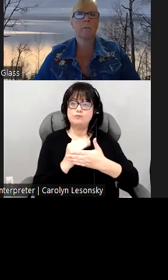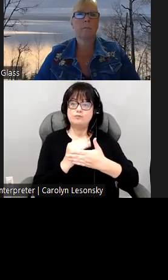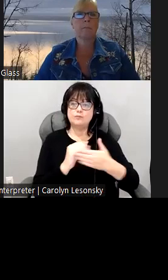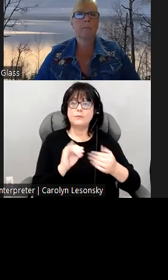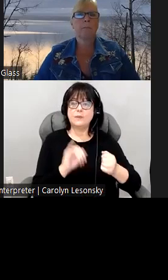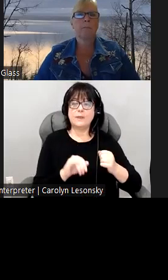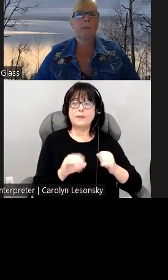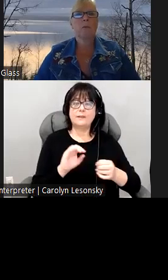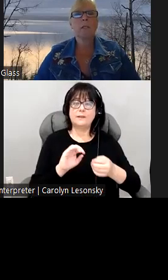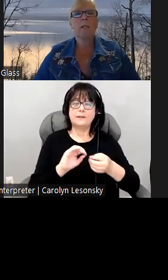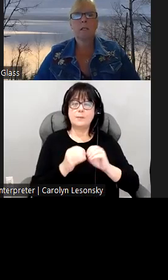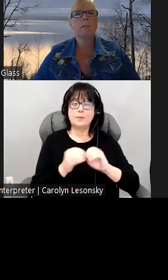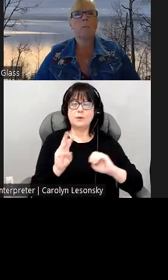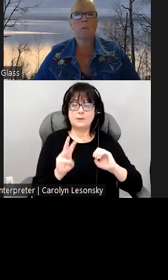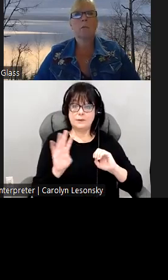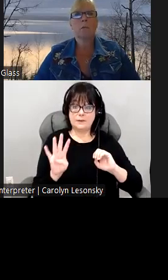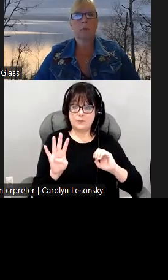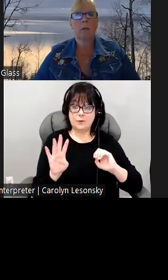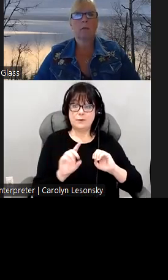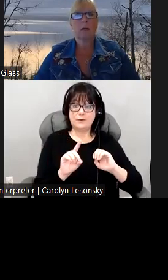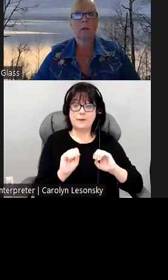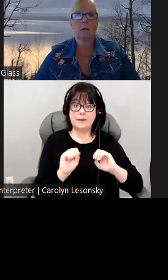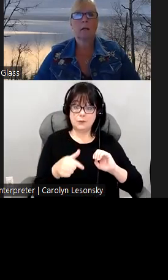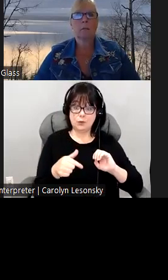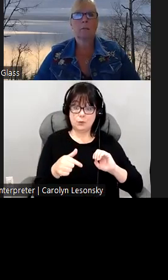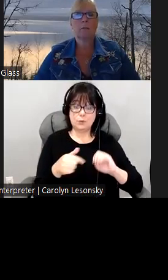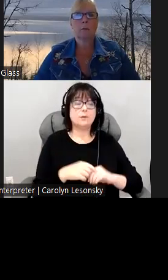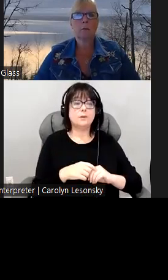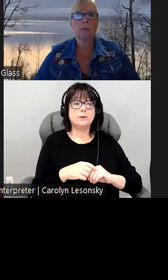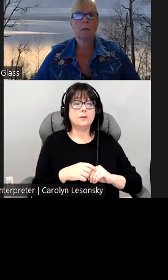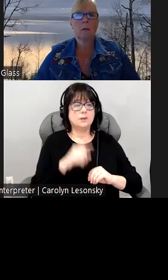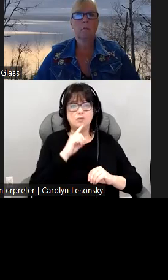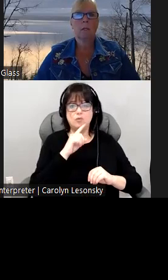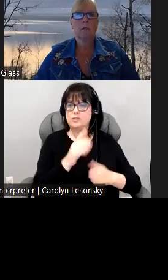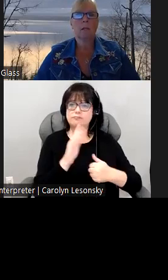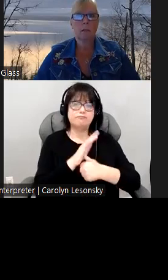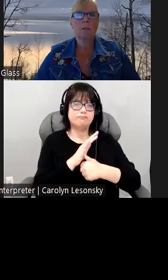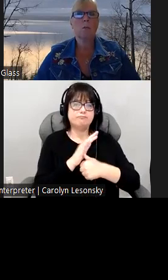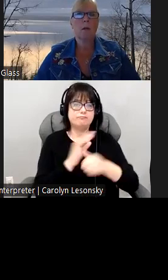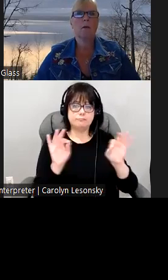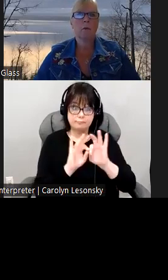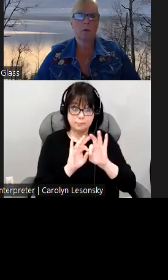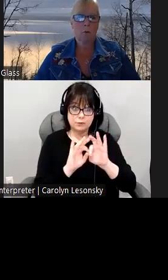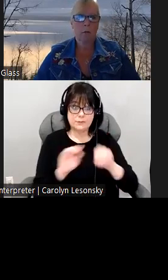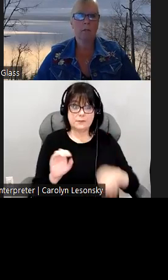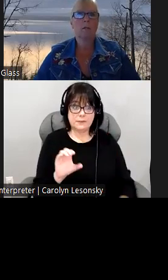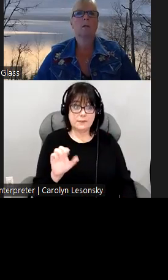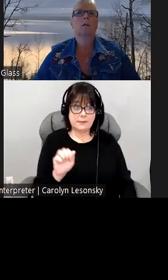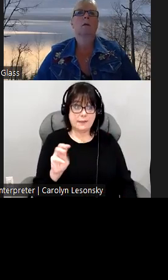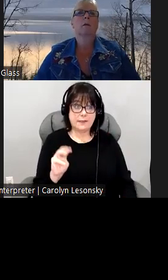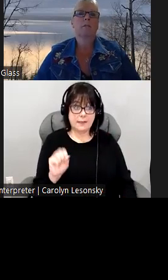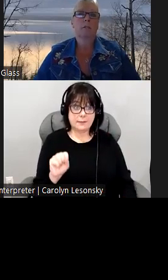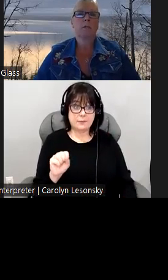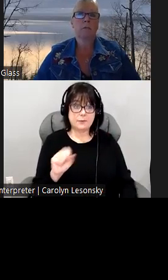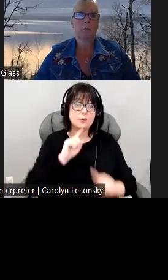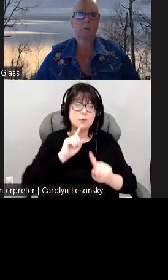64. It really is the most important of our CAMS reports because it is the one that records